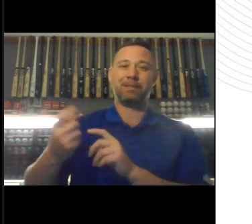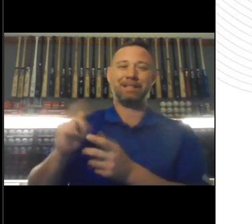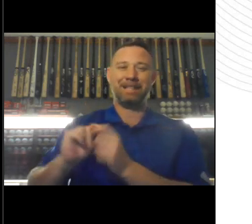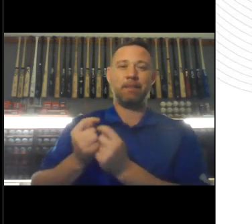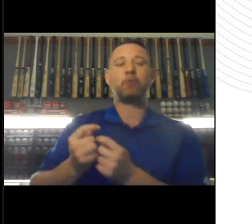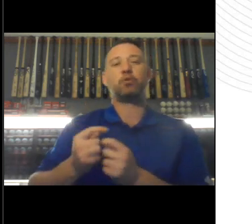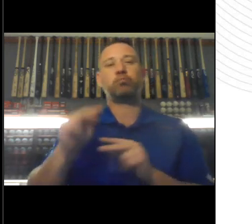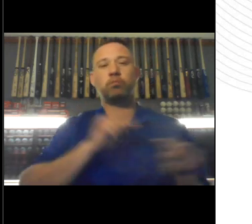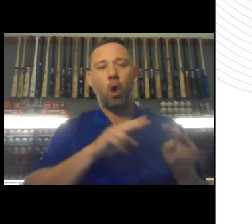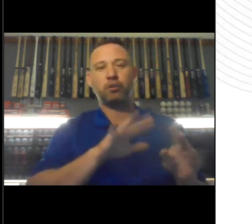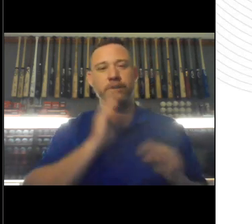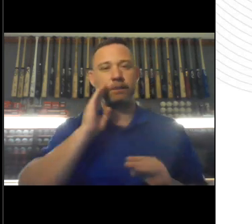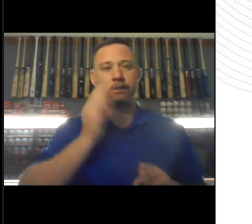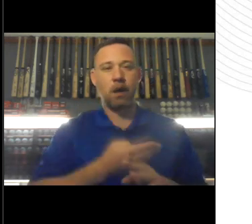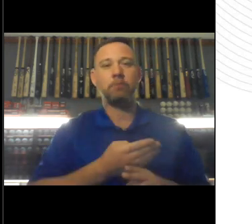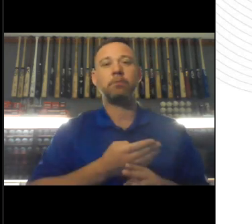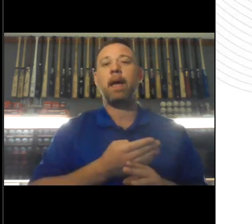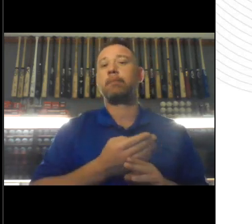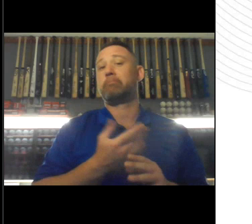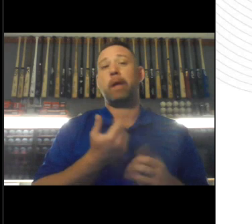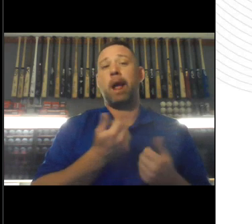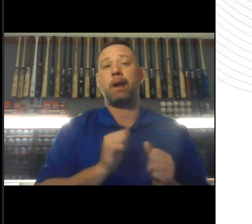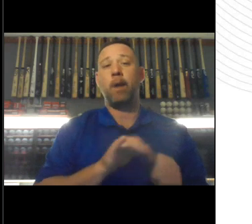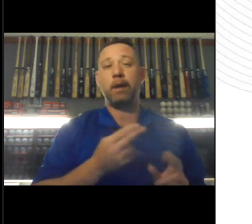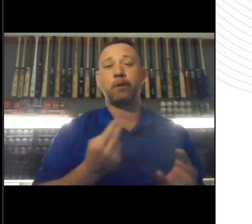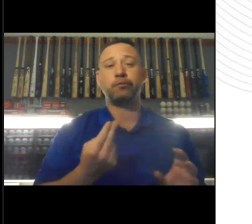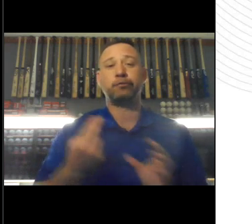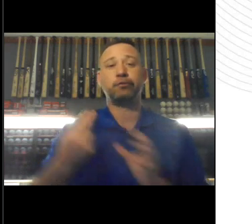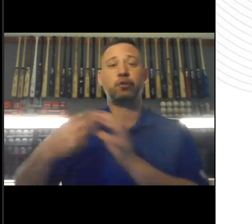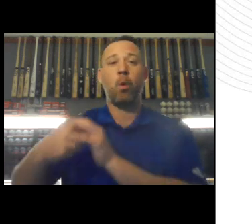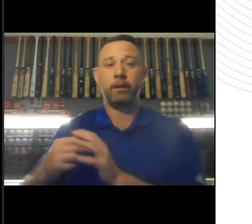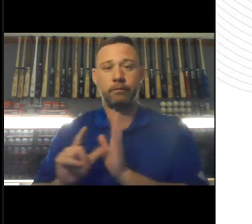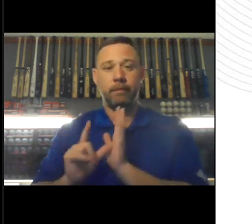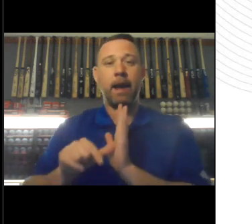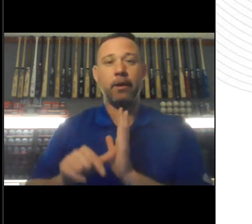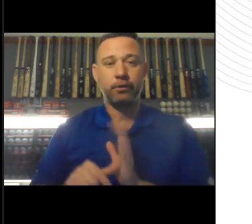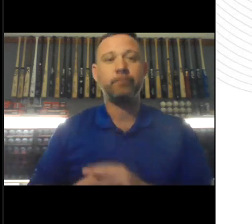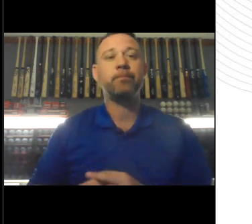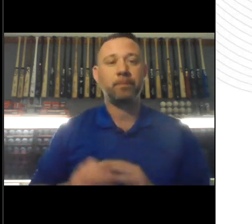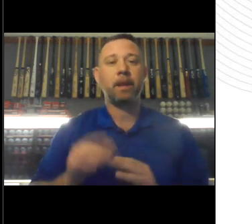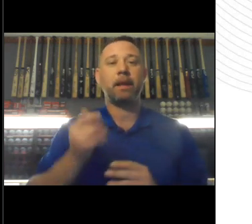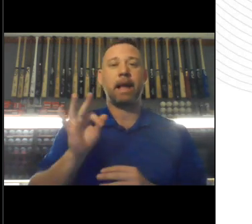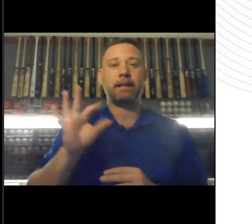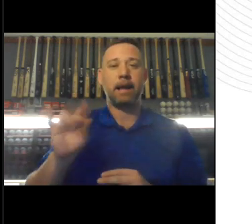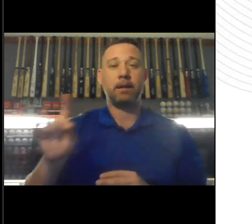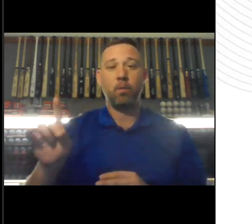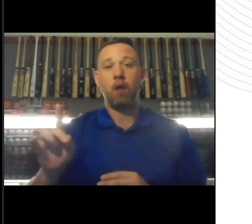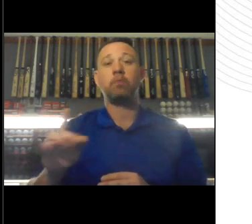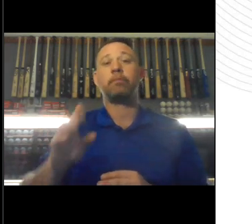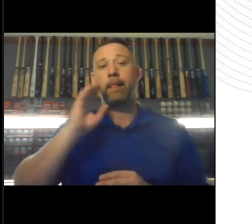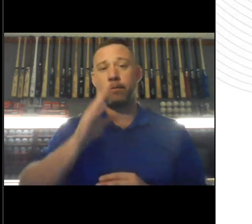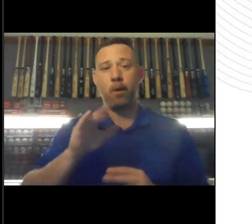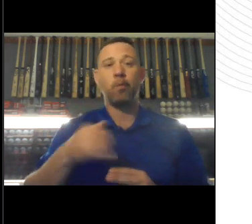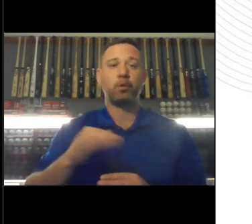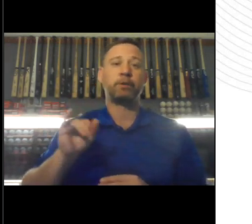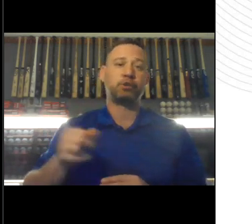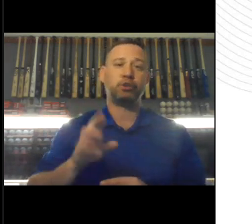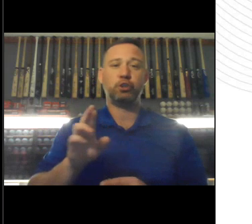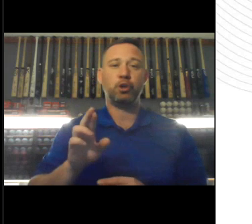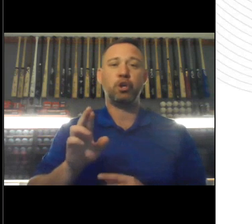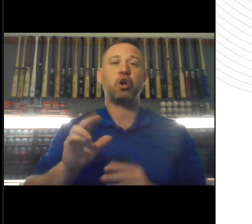any way that he could join up with Caltrans. And in 1991, they let Jeremy know that, hey, we're doing the junior engineering